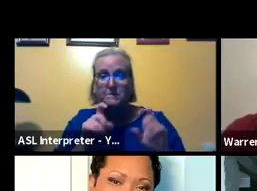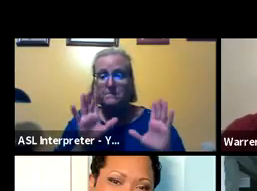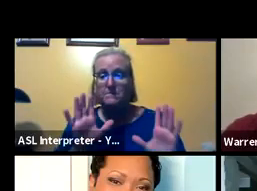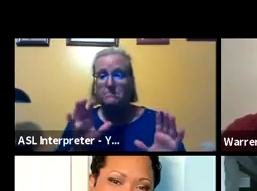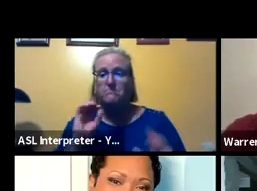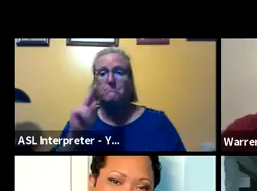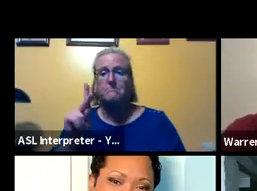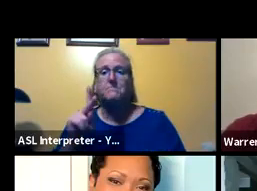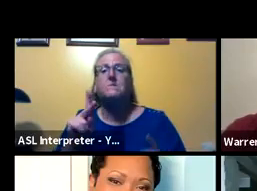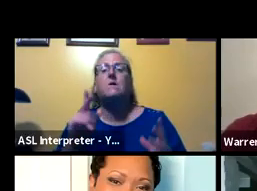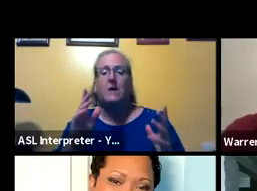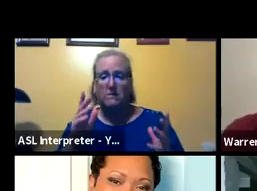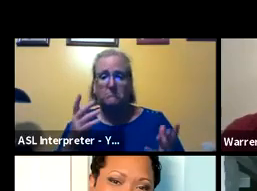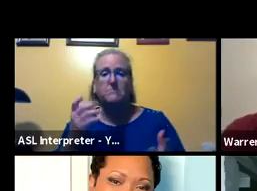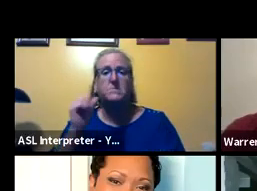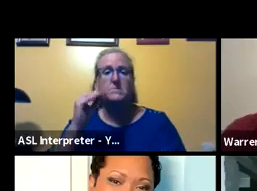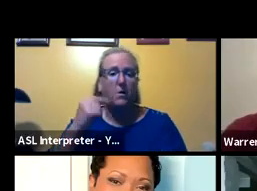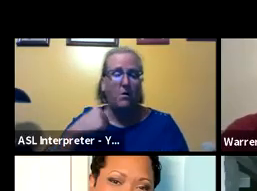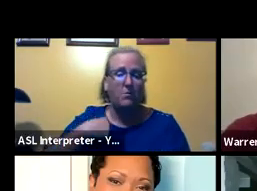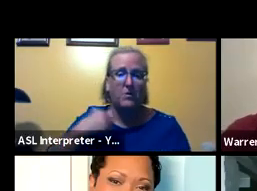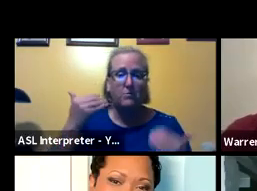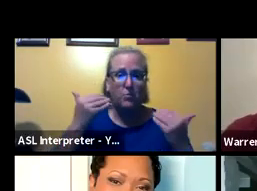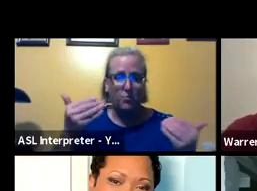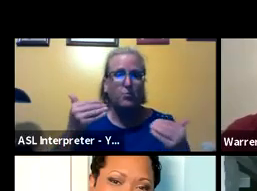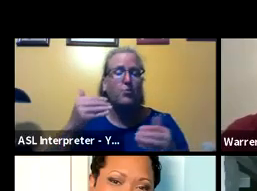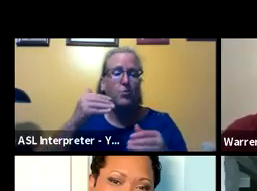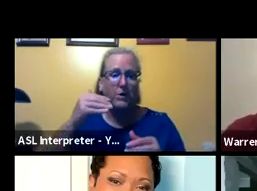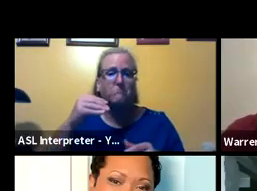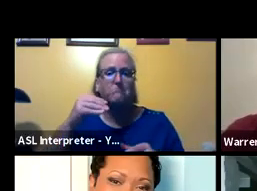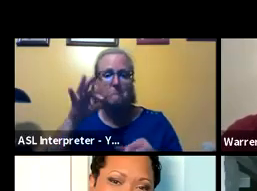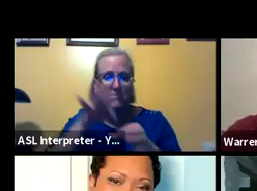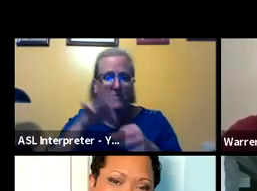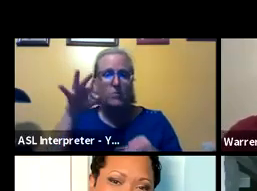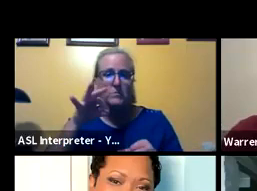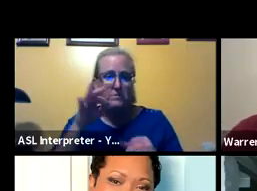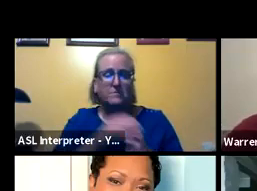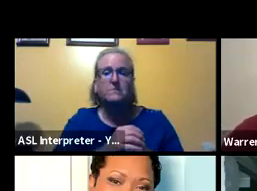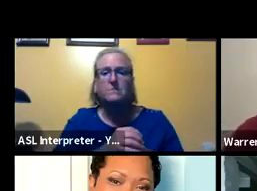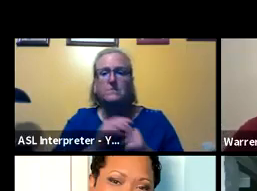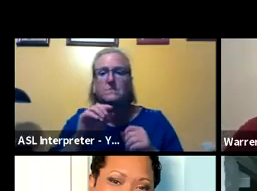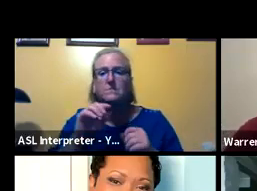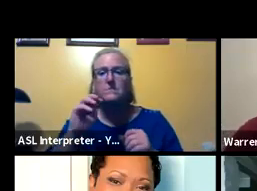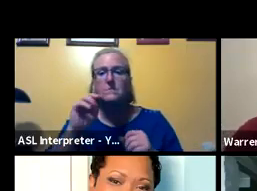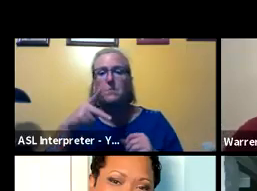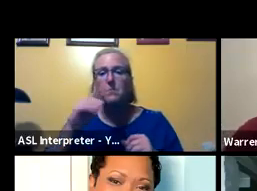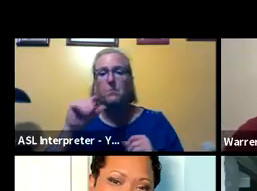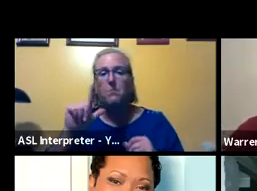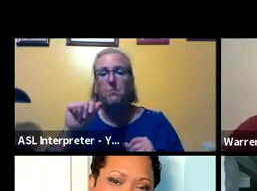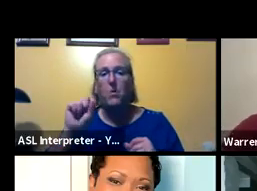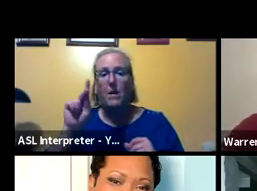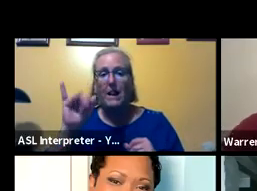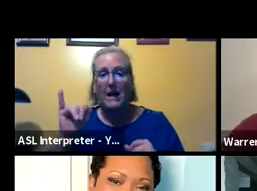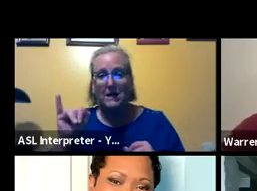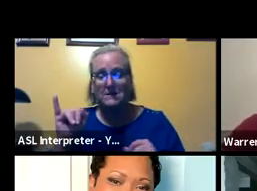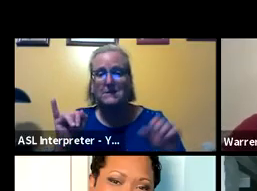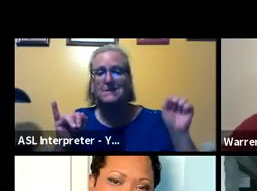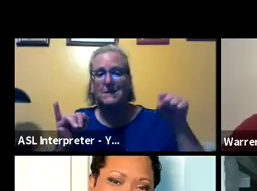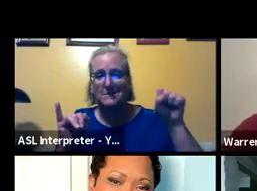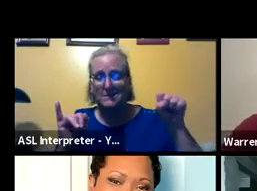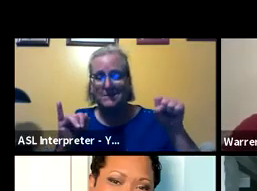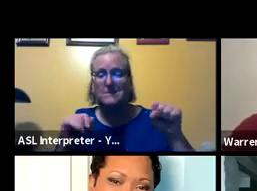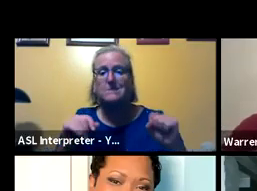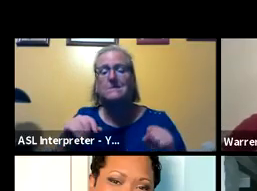Okay, hearing none, we are going to go ahead and call the vote on this one. Can we start with Mr. Pulaski? Fred Pulaski,